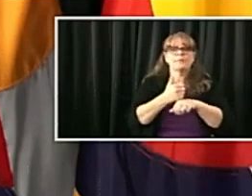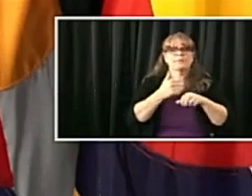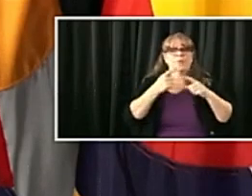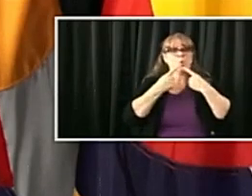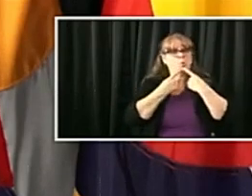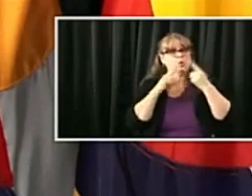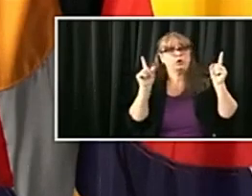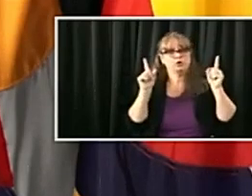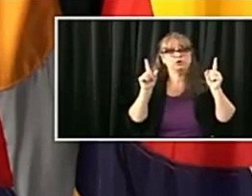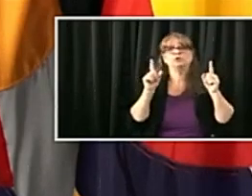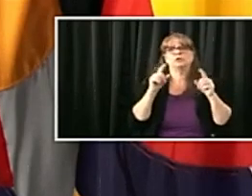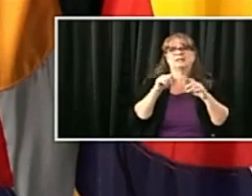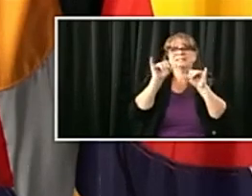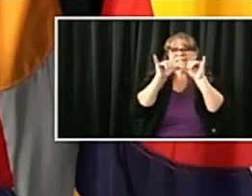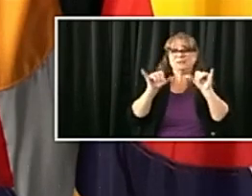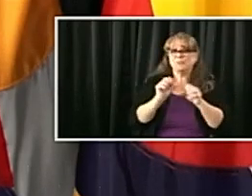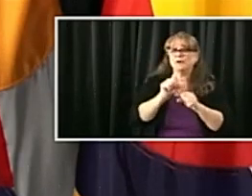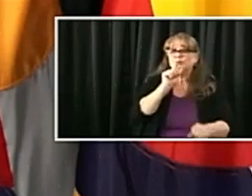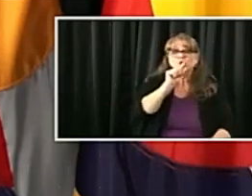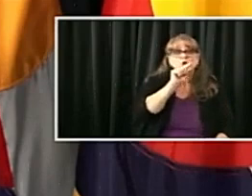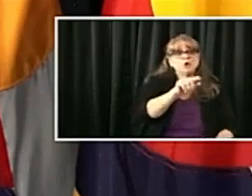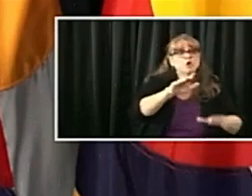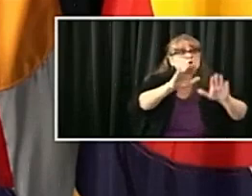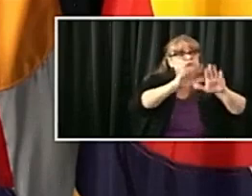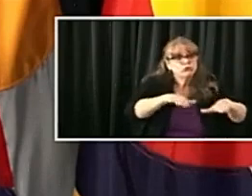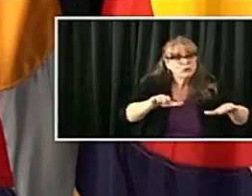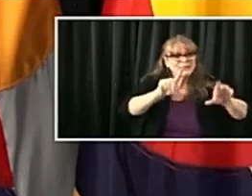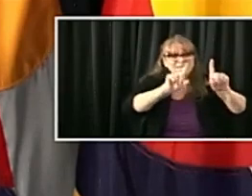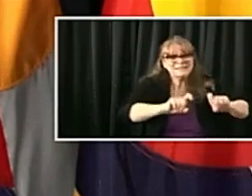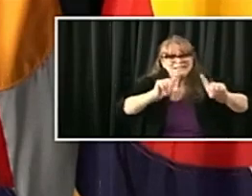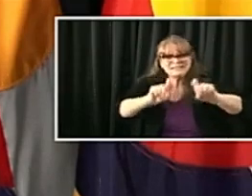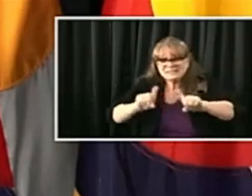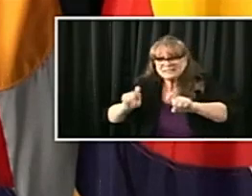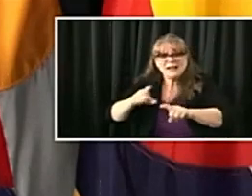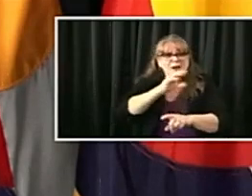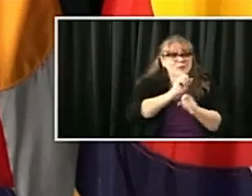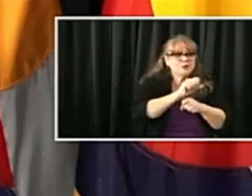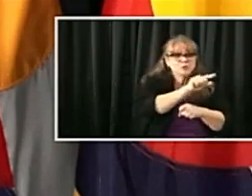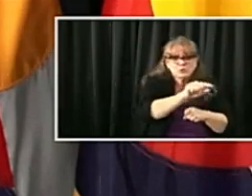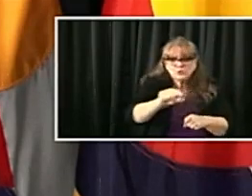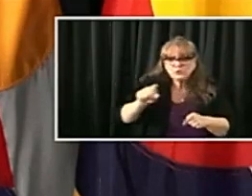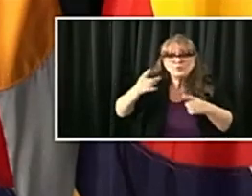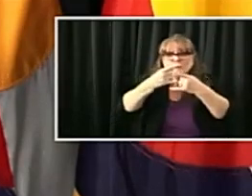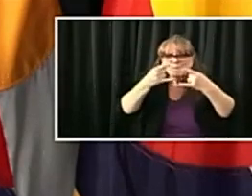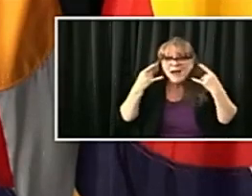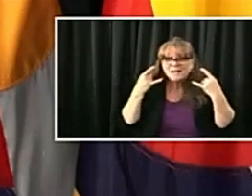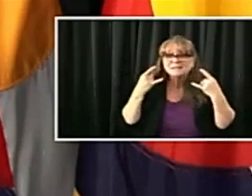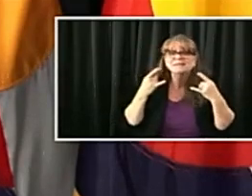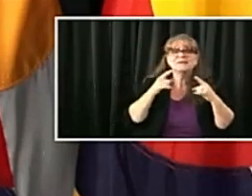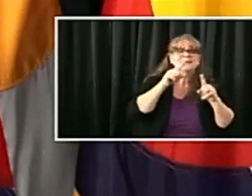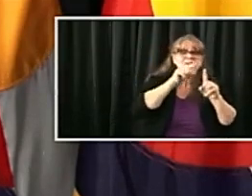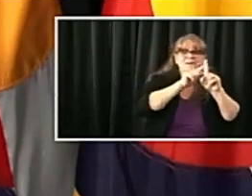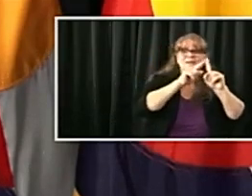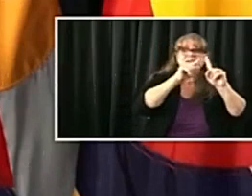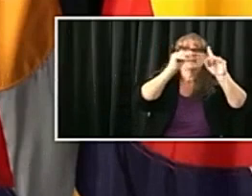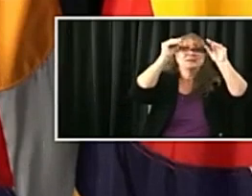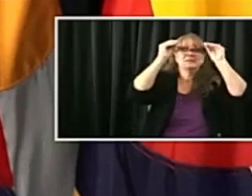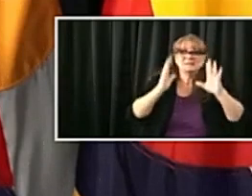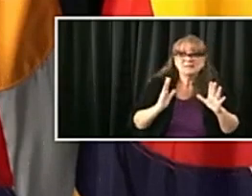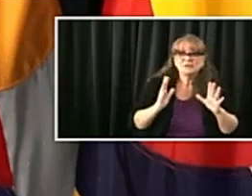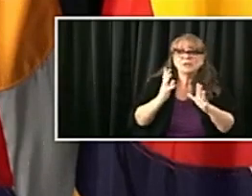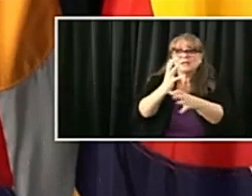taken: symptom screening, mask wearing, testing up to 2 per week per teacher if they want, free masks,